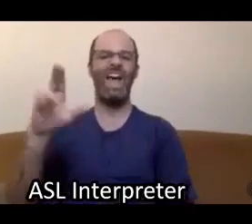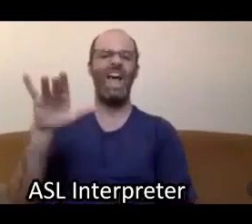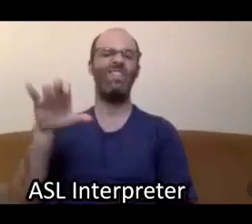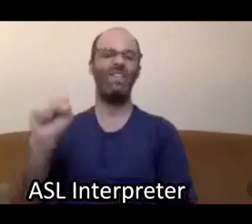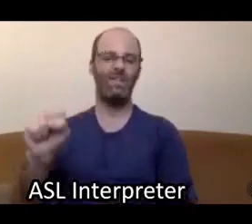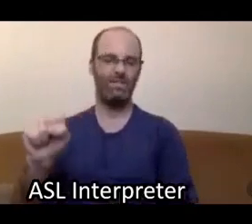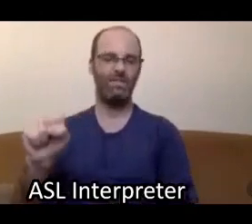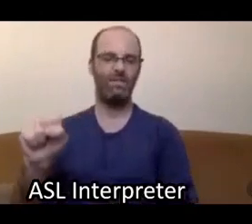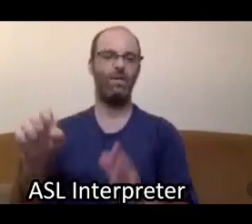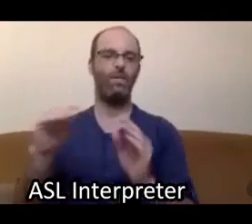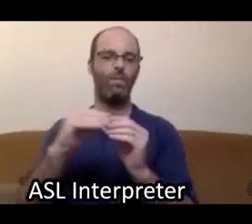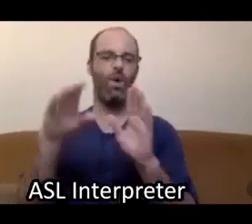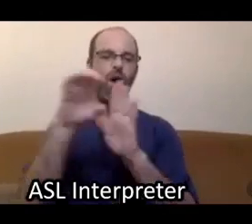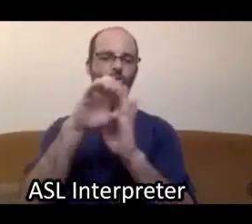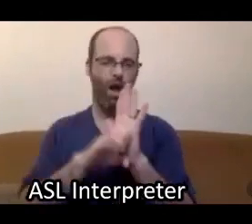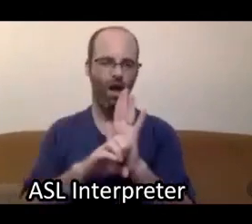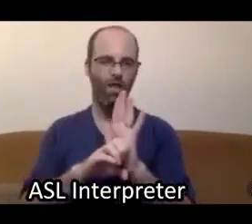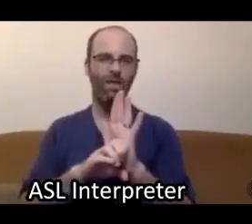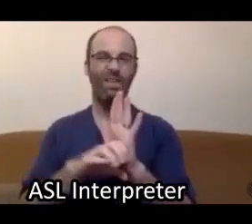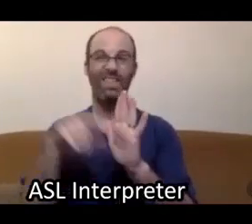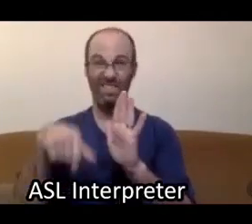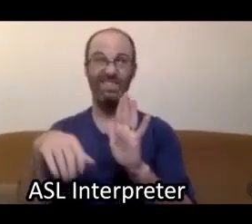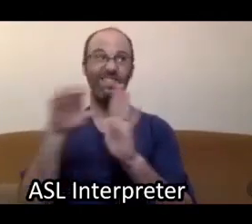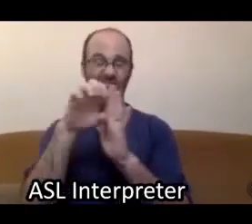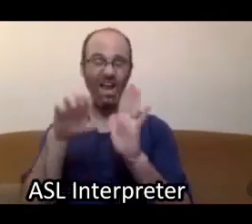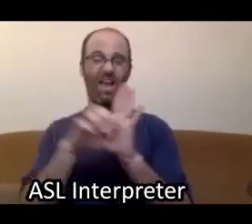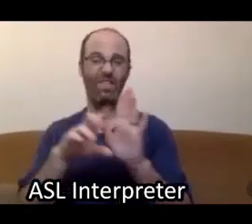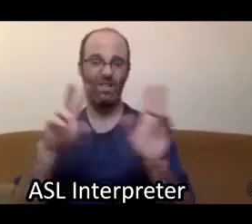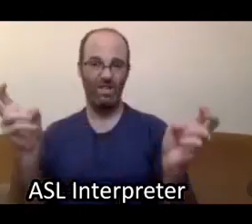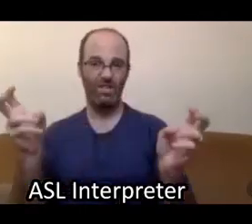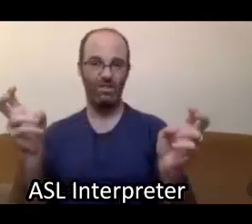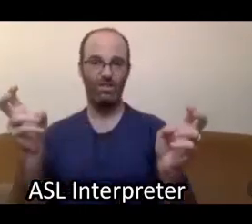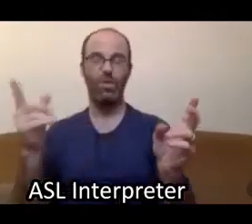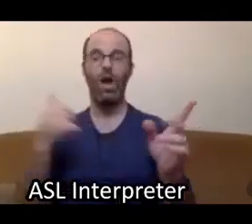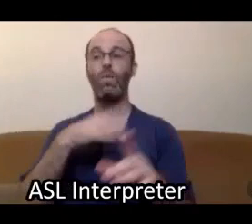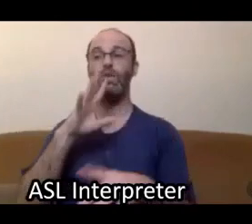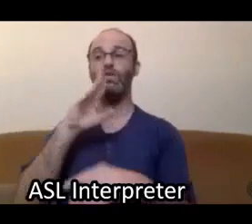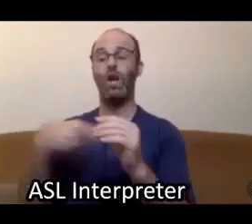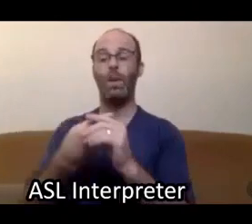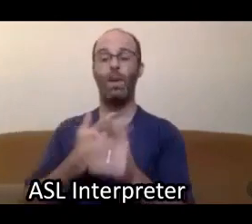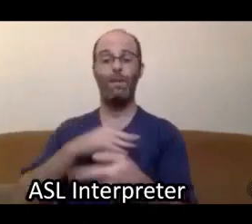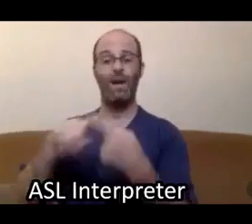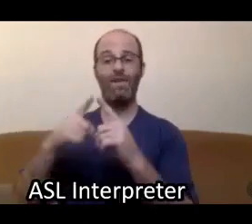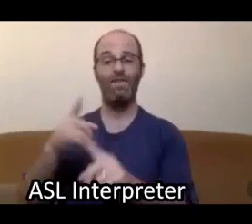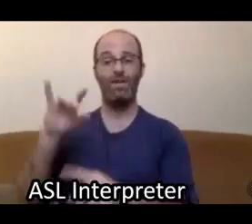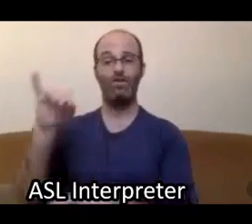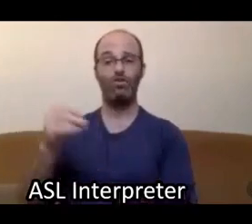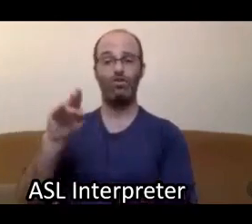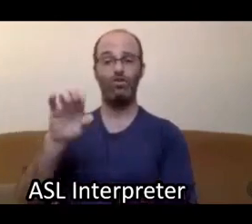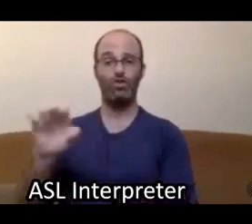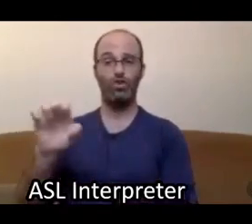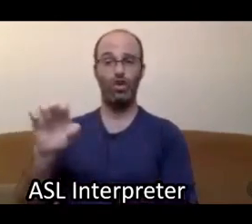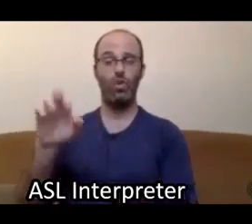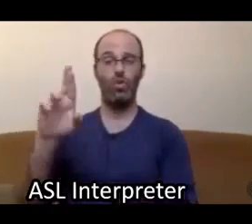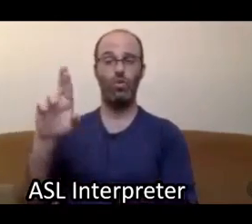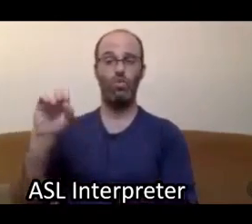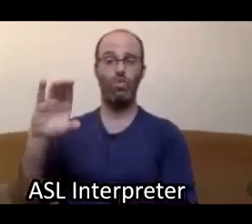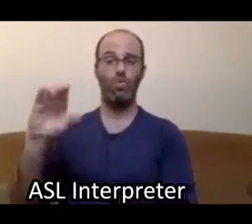feel. And I'd just like to flag up a good friend of mine, Joe Richter, who has the Hindsightless